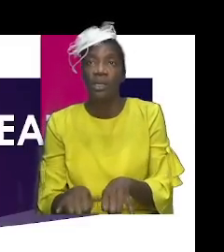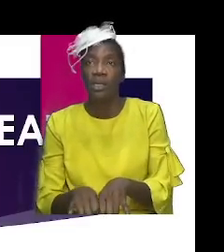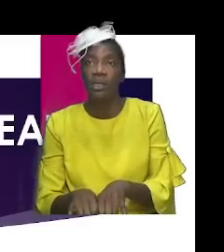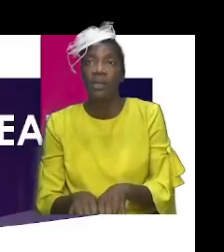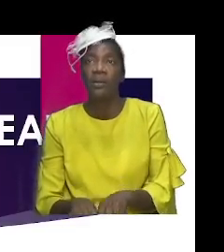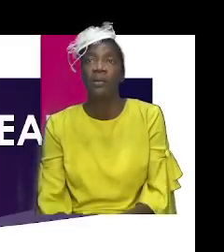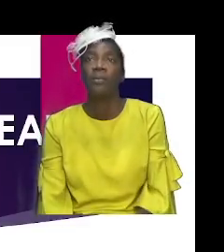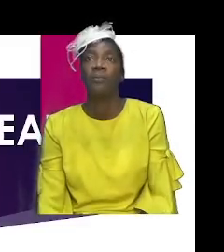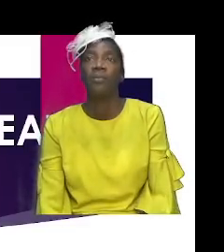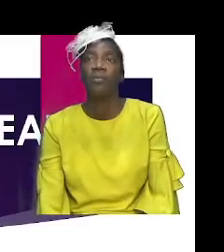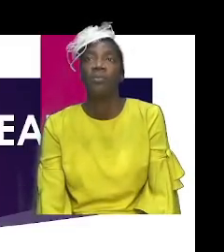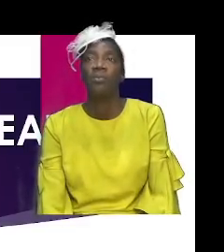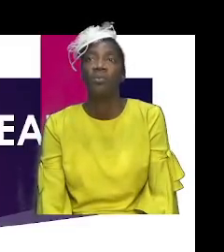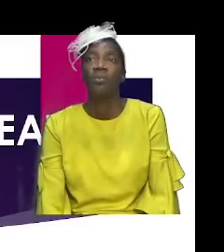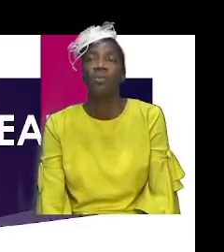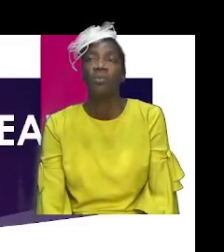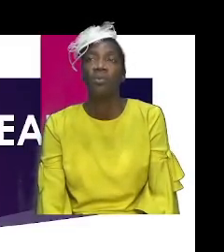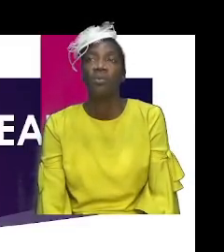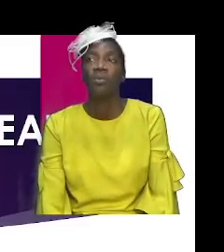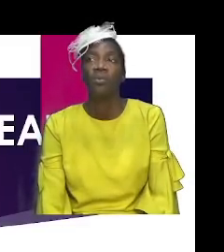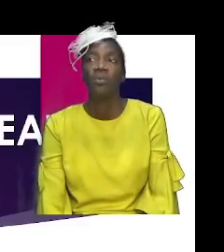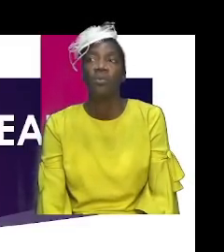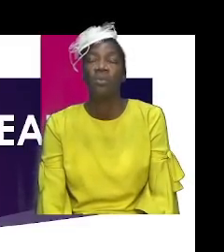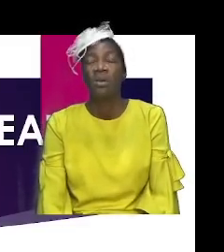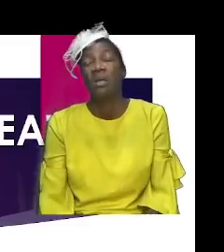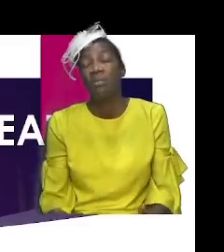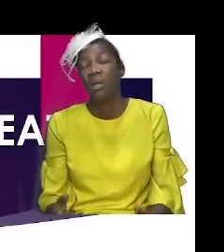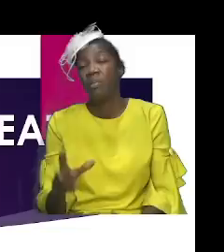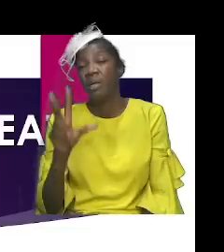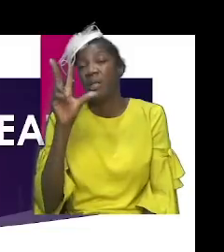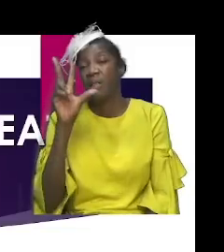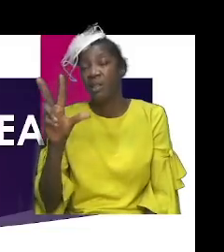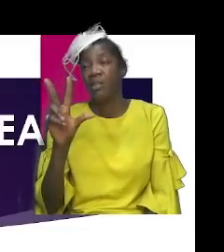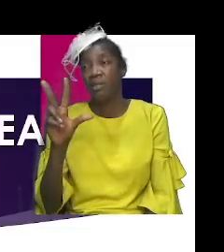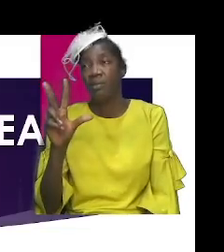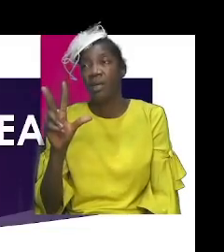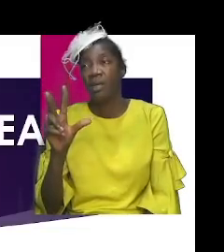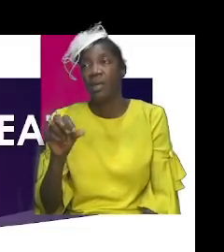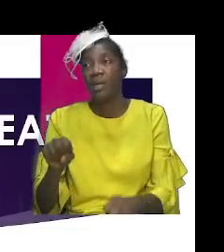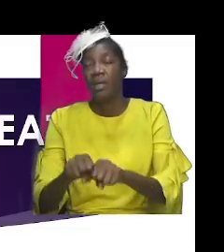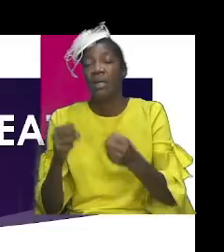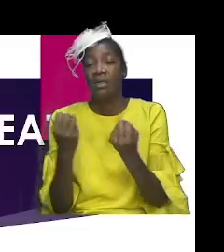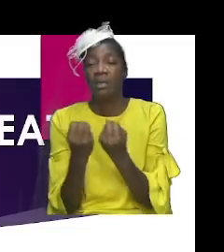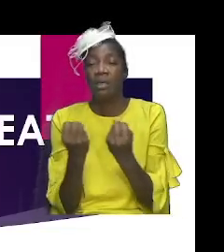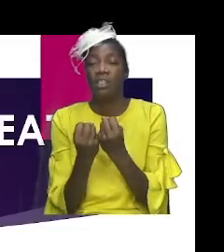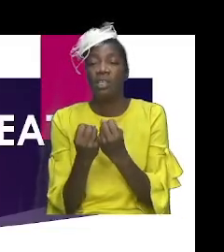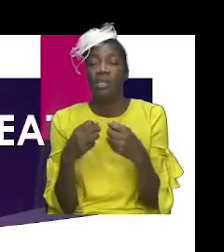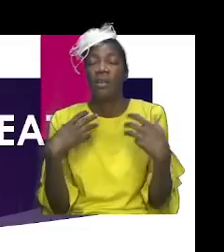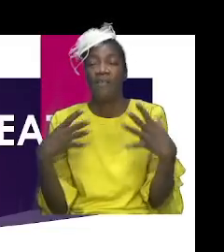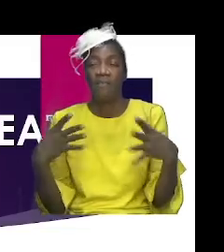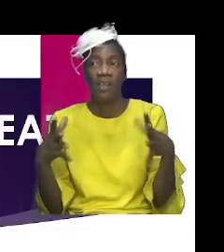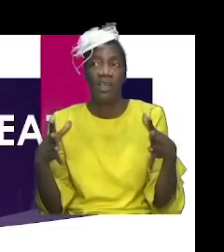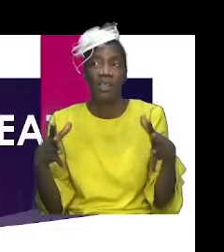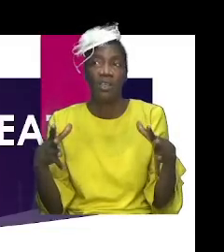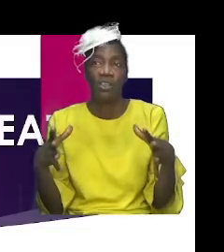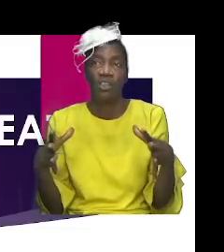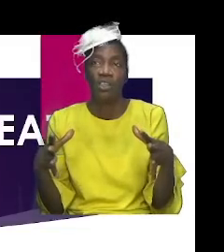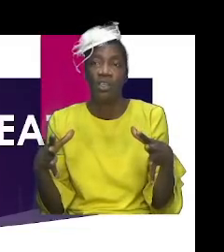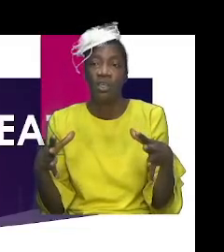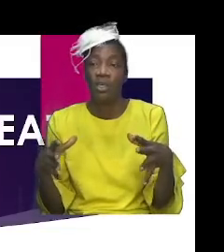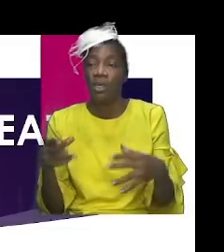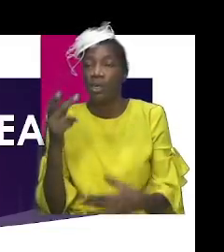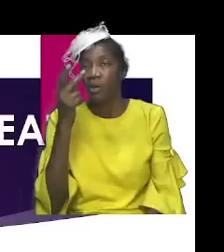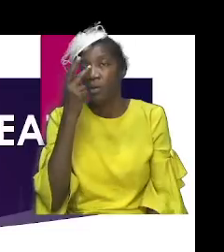study, and I believe in another 3 sessions or so, we can wrap this thing up. But as we go further, we are going to look